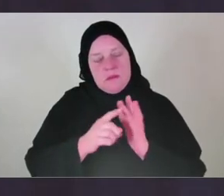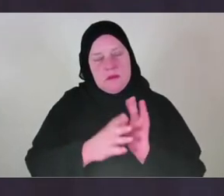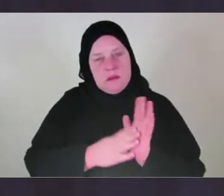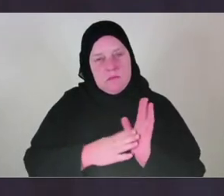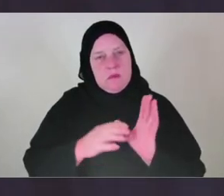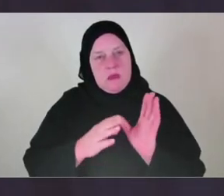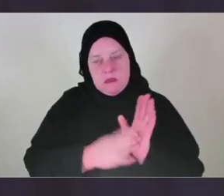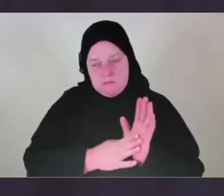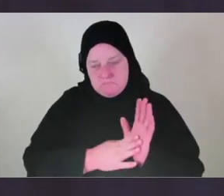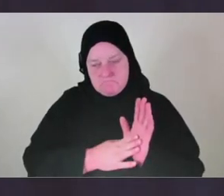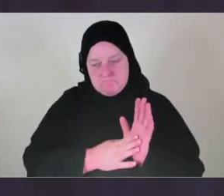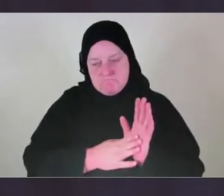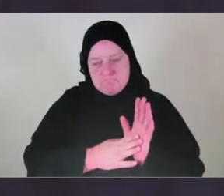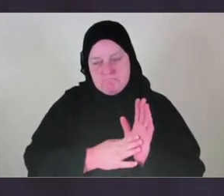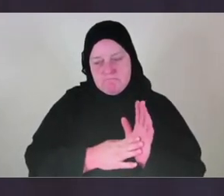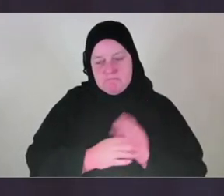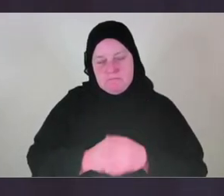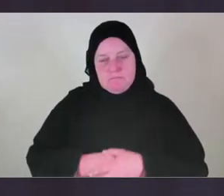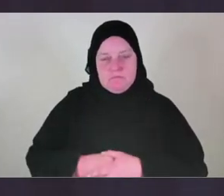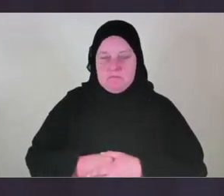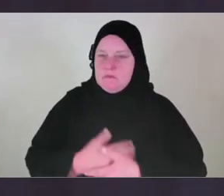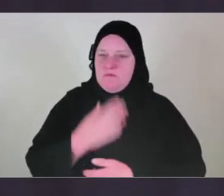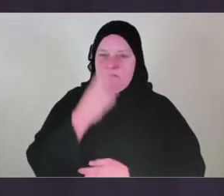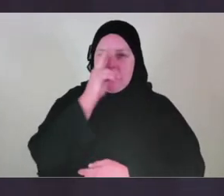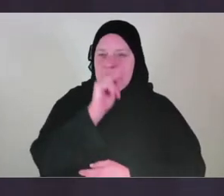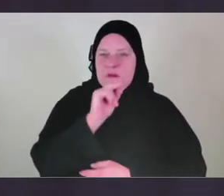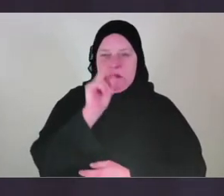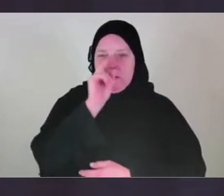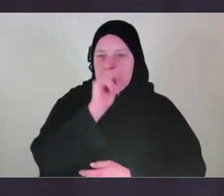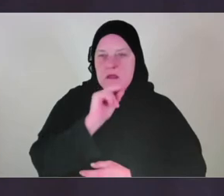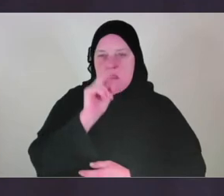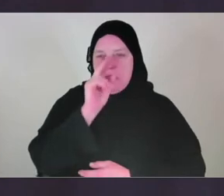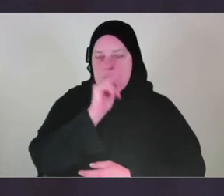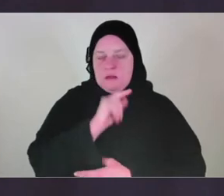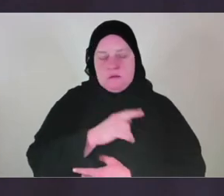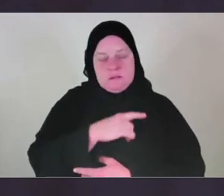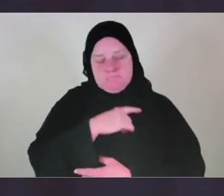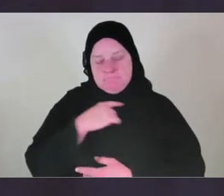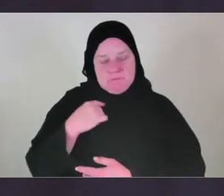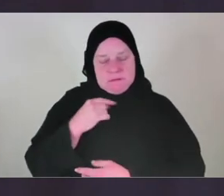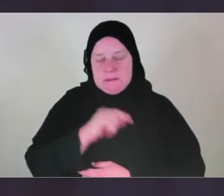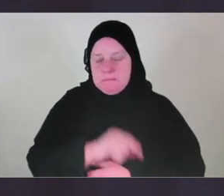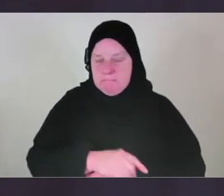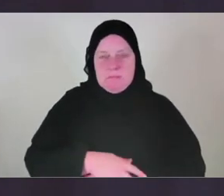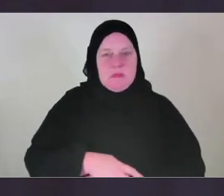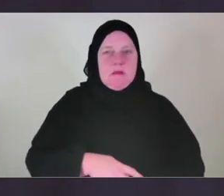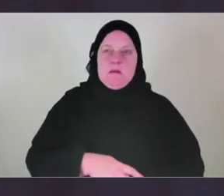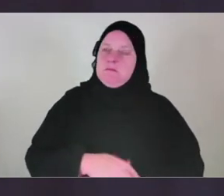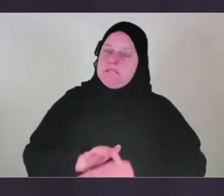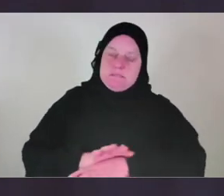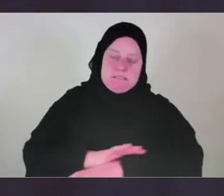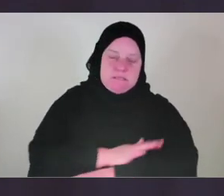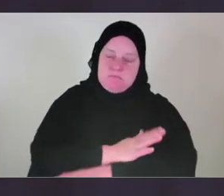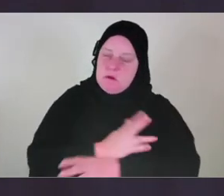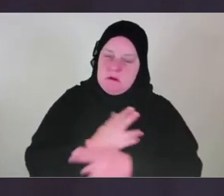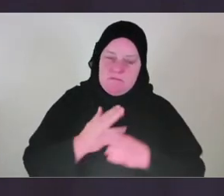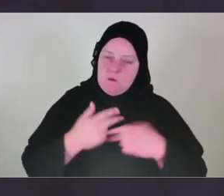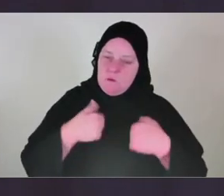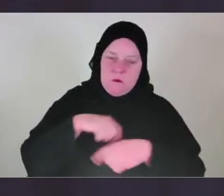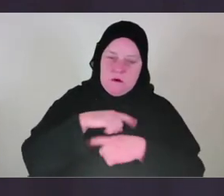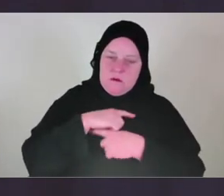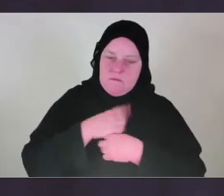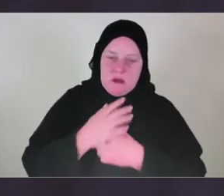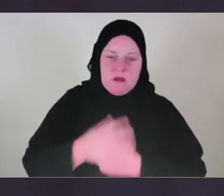age and who was unfortunately martyred at such a young age, an inspiration for all, especially the youth.